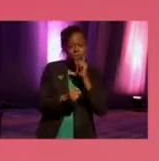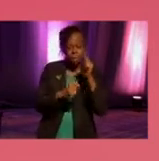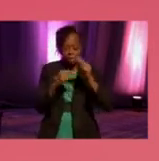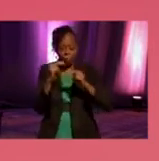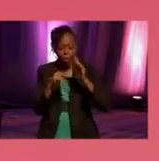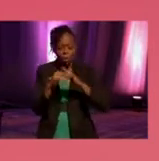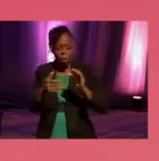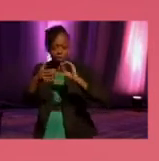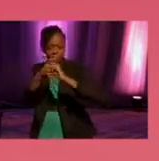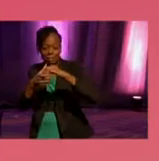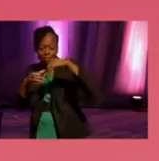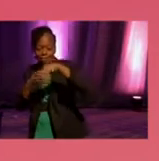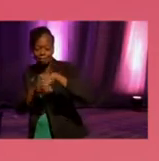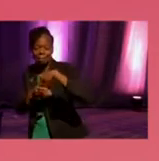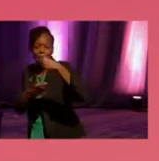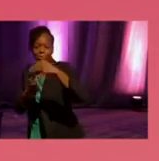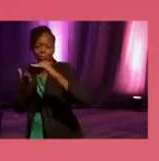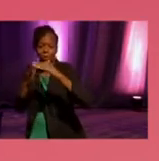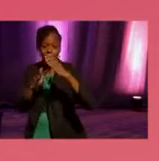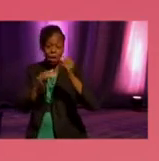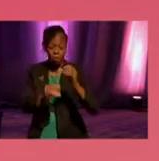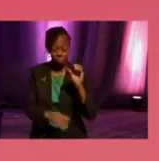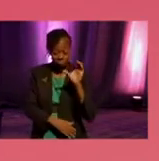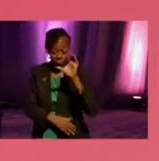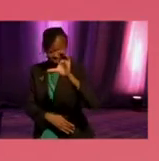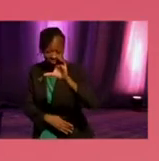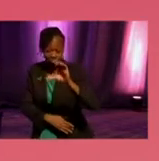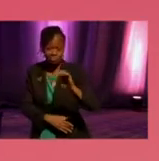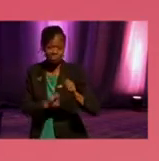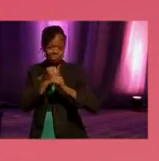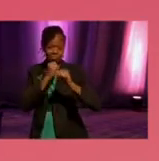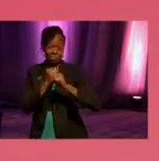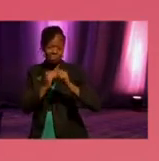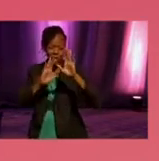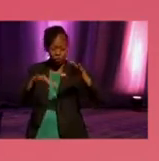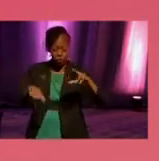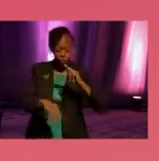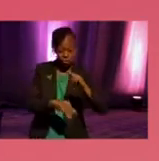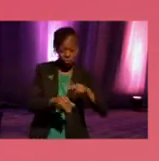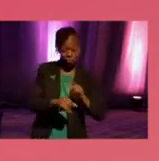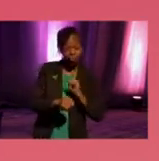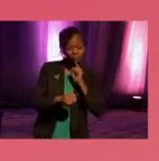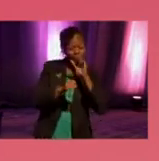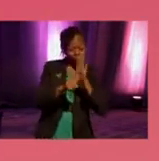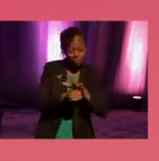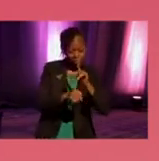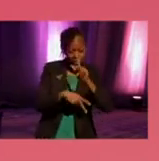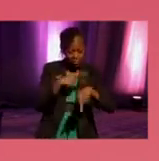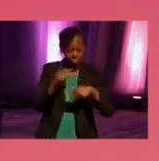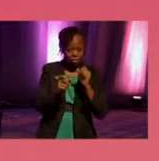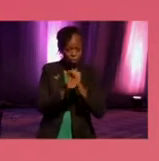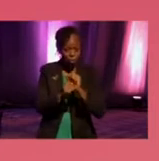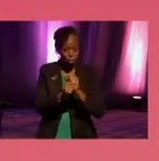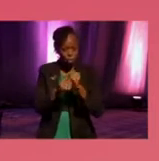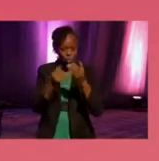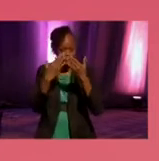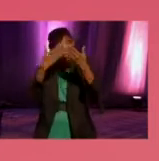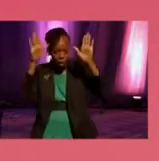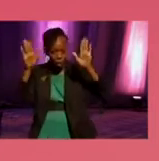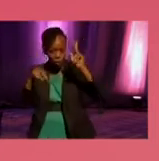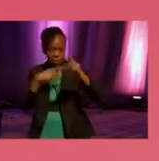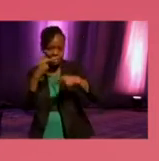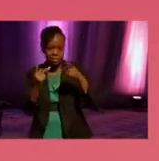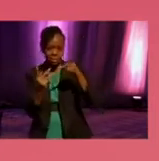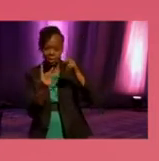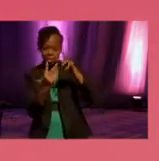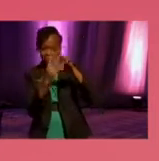And I just want to put that plug out there that at Children's National, we're committed to this work. We're open to these partnerships, and if anyone